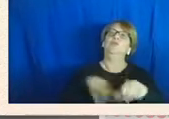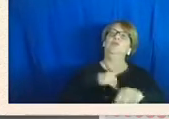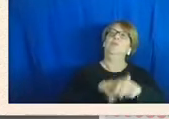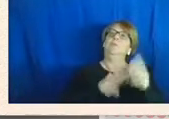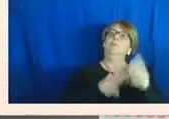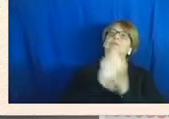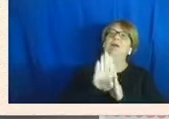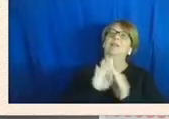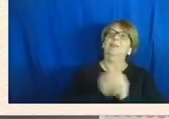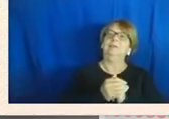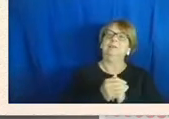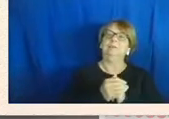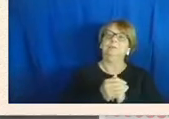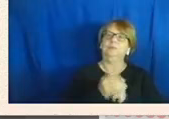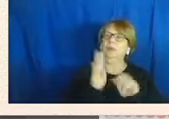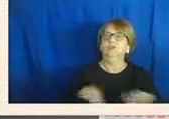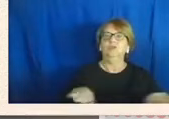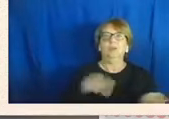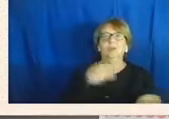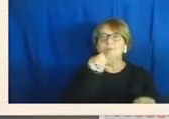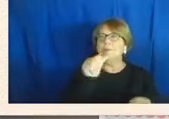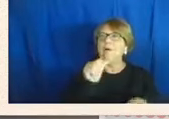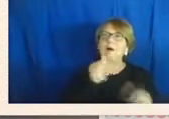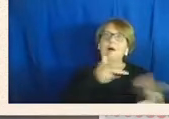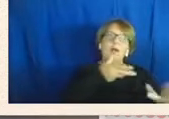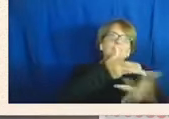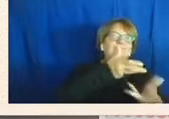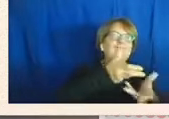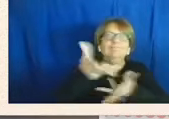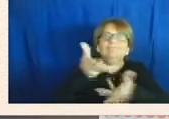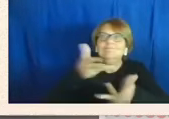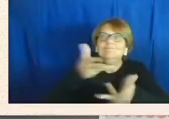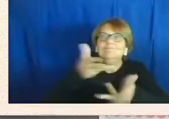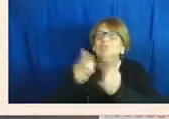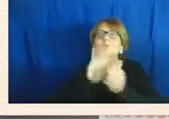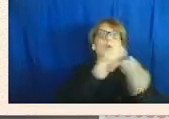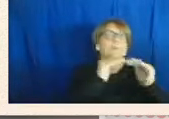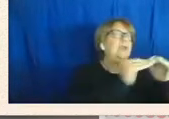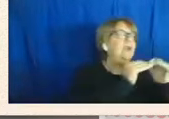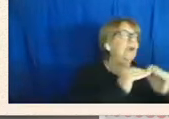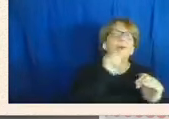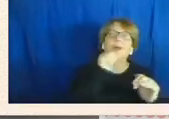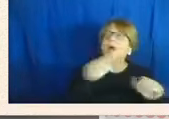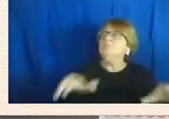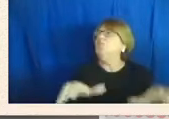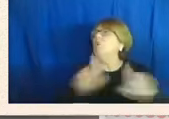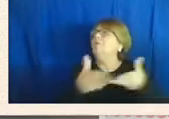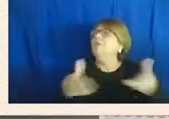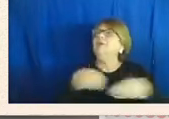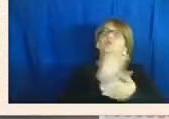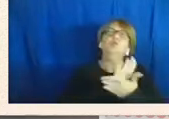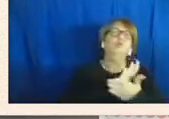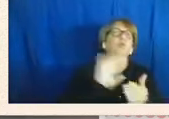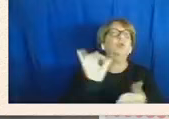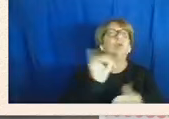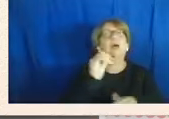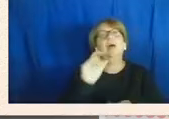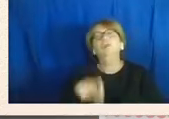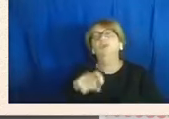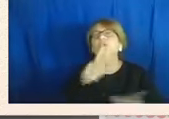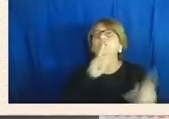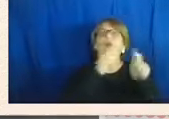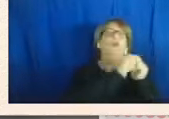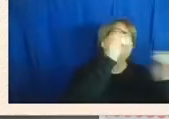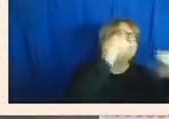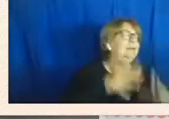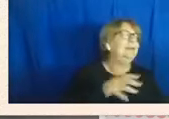are not engaging with peers, they're not doing the things that they should be doing in school, or, talking with their teachers, or doing, the